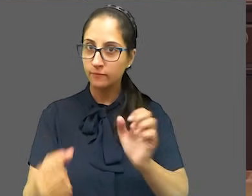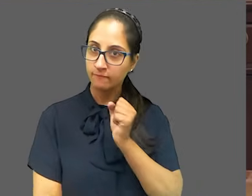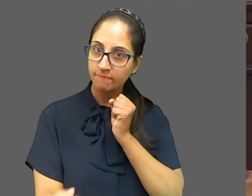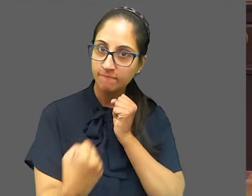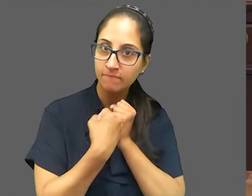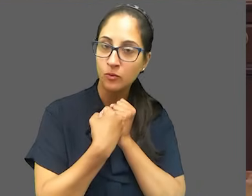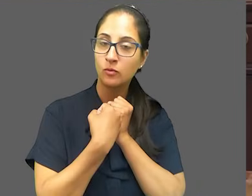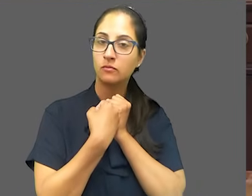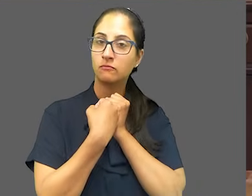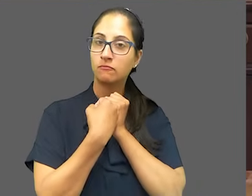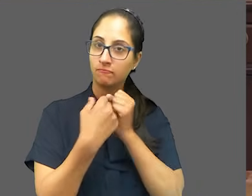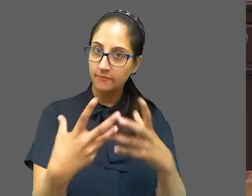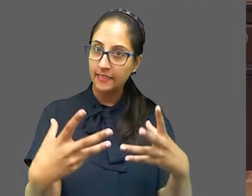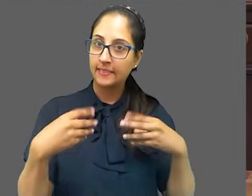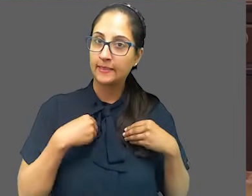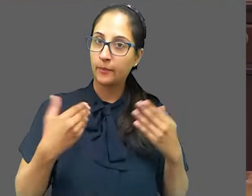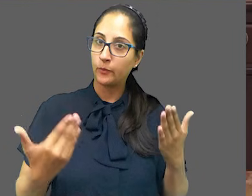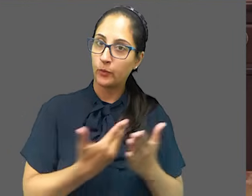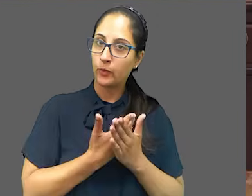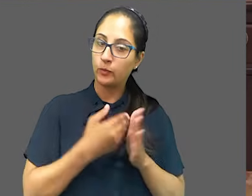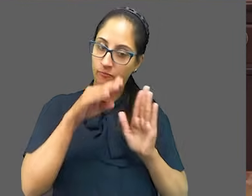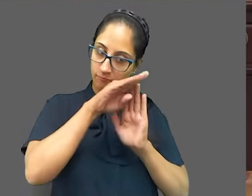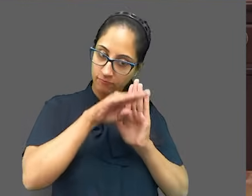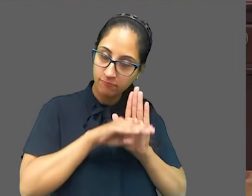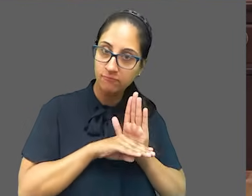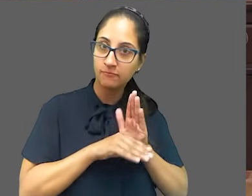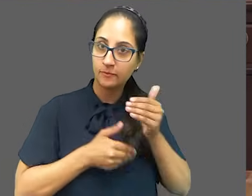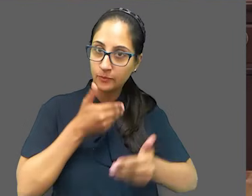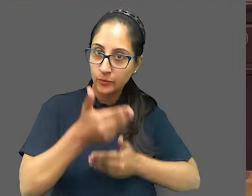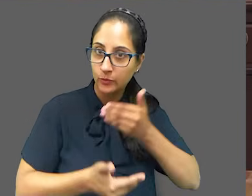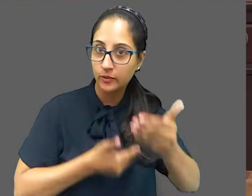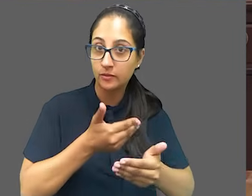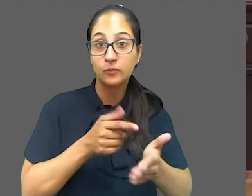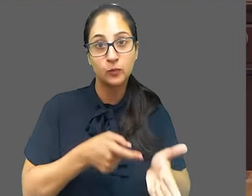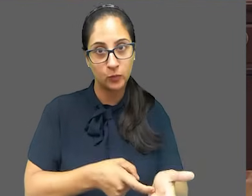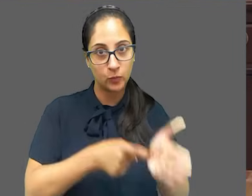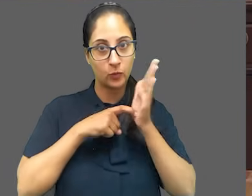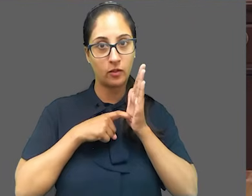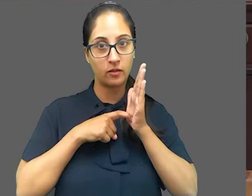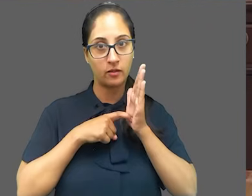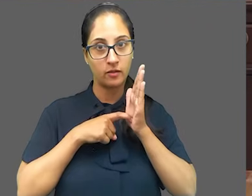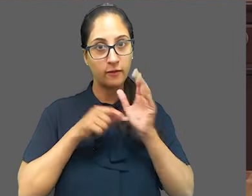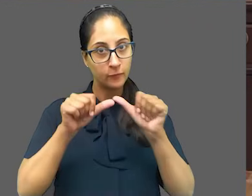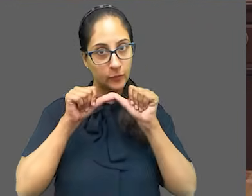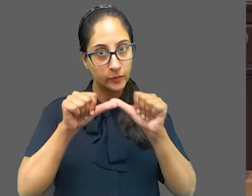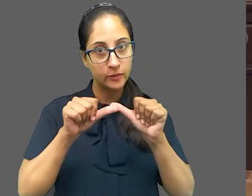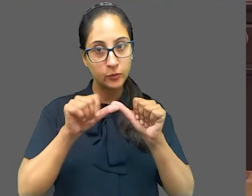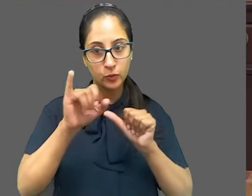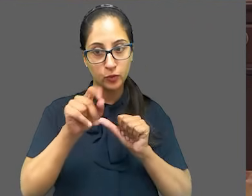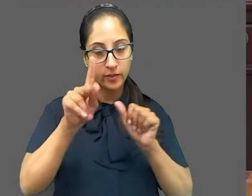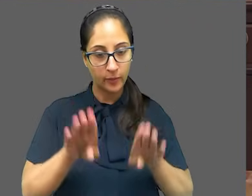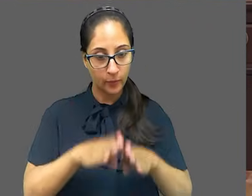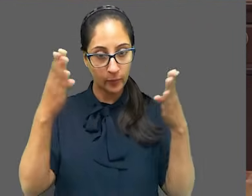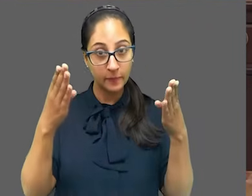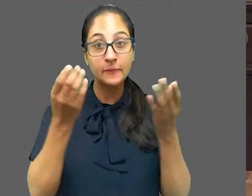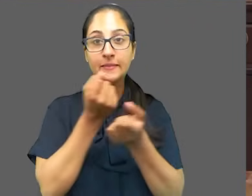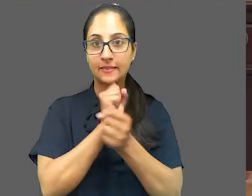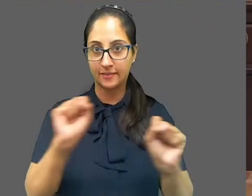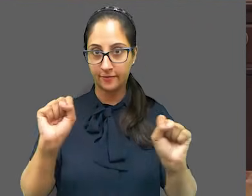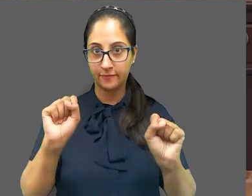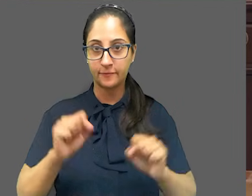and accommodating towards the new measures which have become necessary for safe operation of our